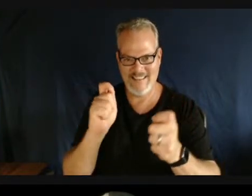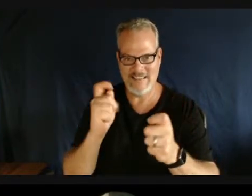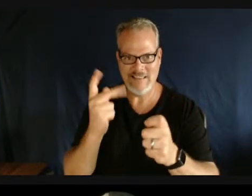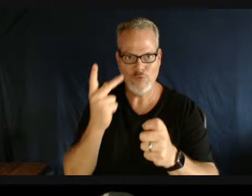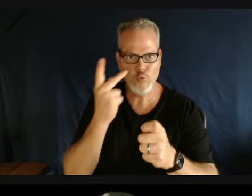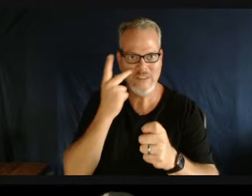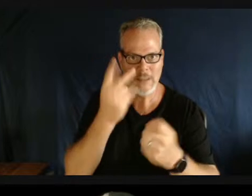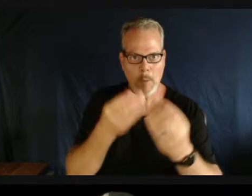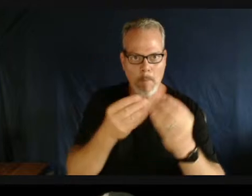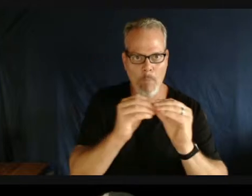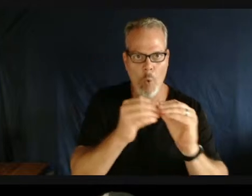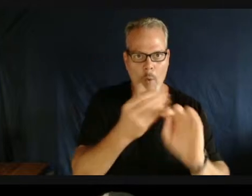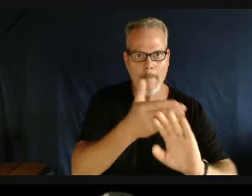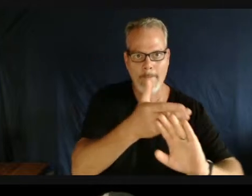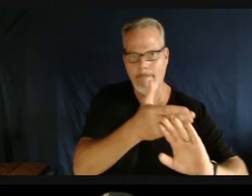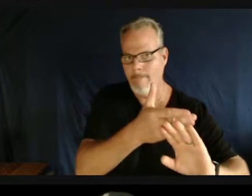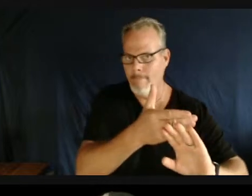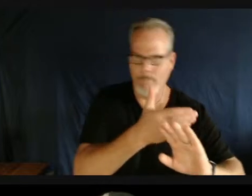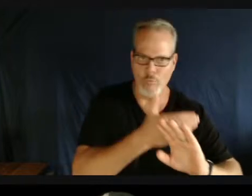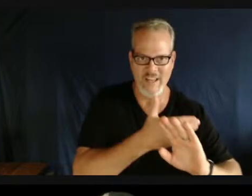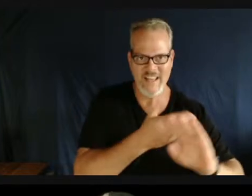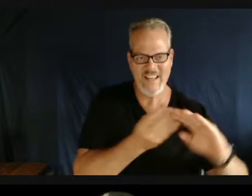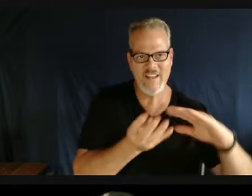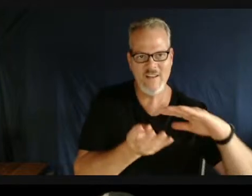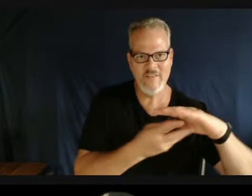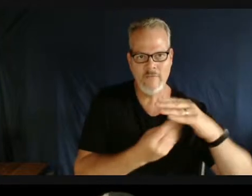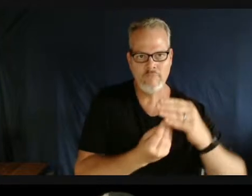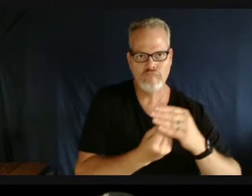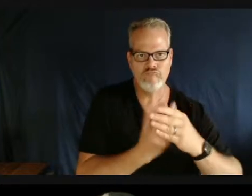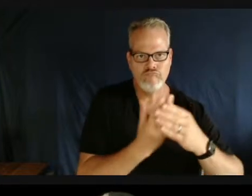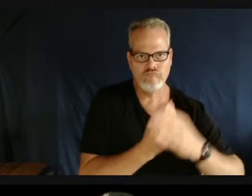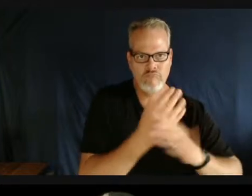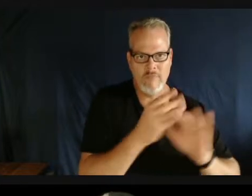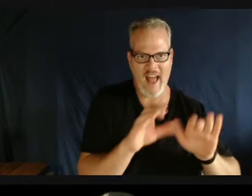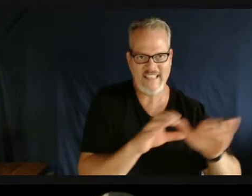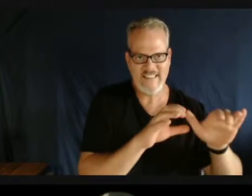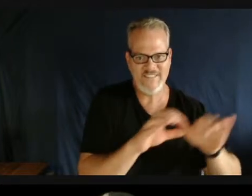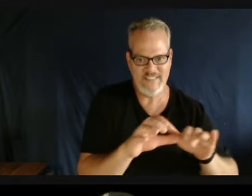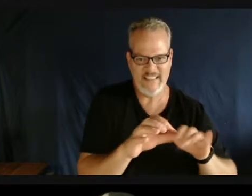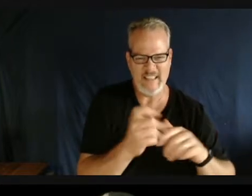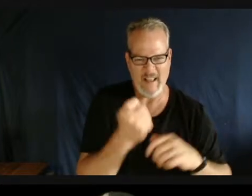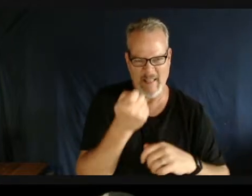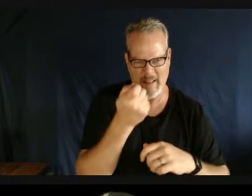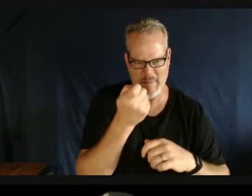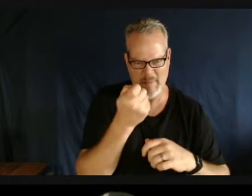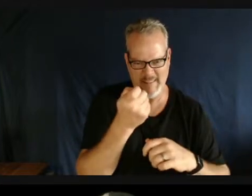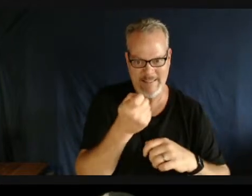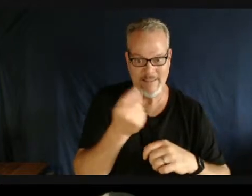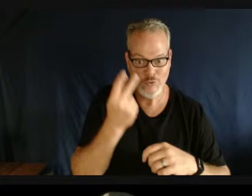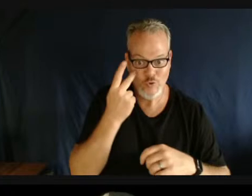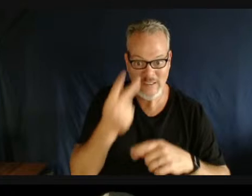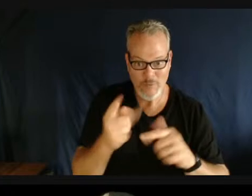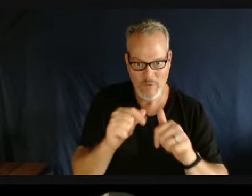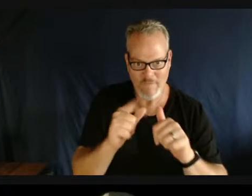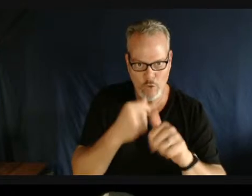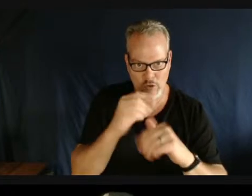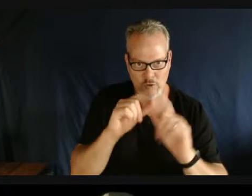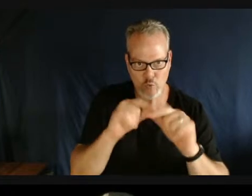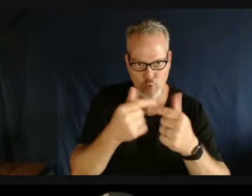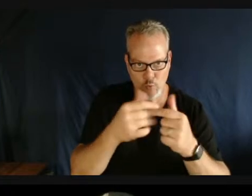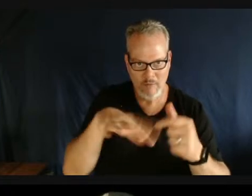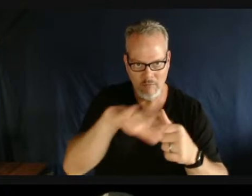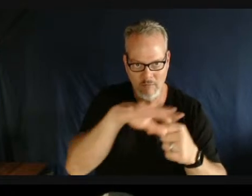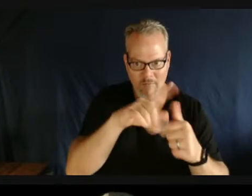pre-lava flow activity to the eruption onset, at least a little bit here, right? That was the first group of them. And then we go to